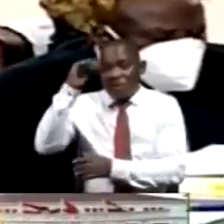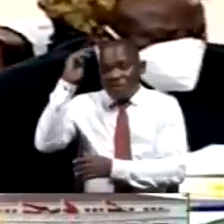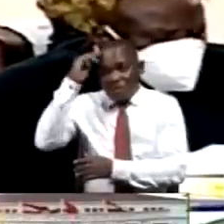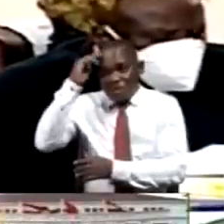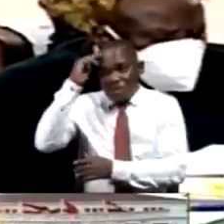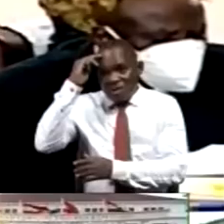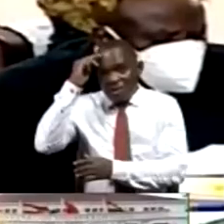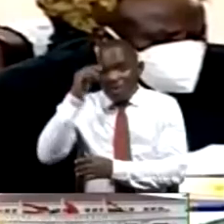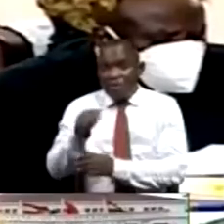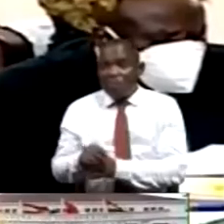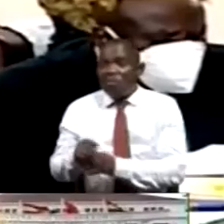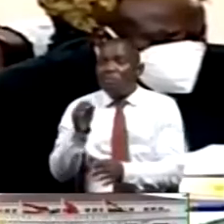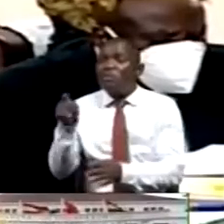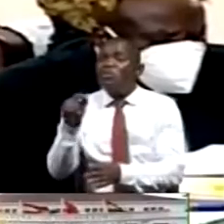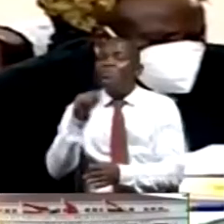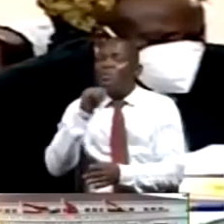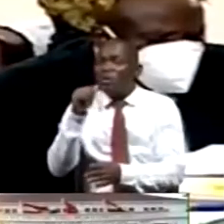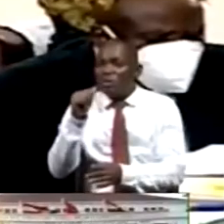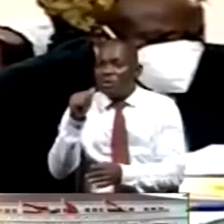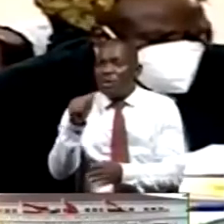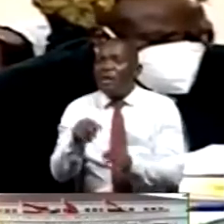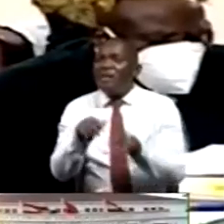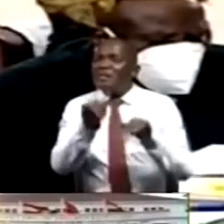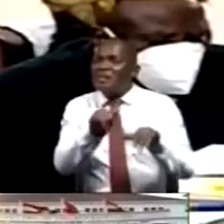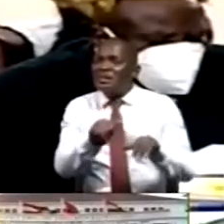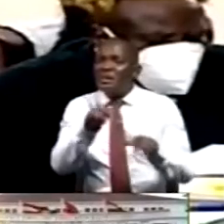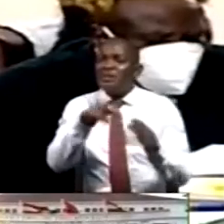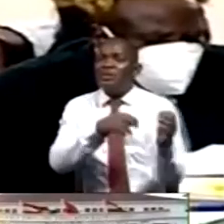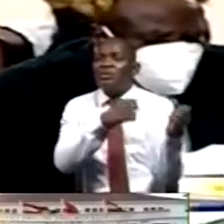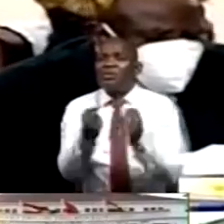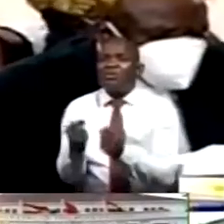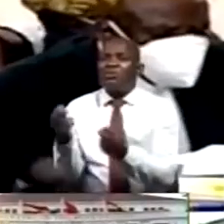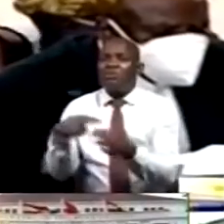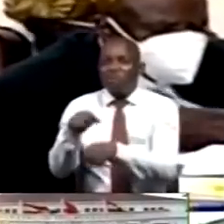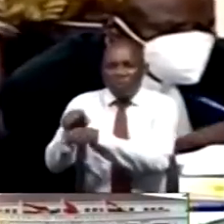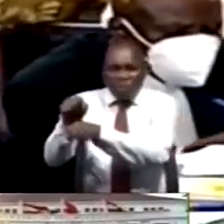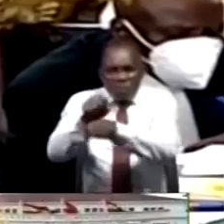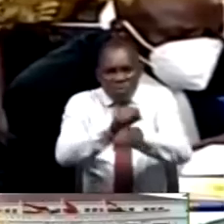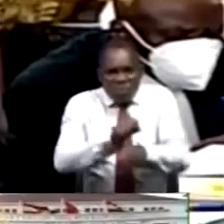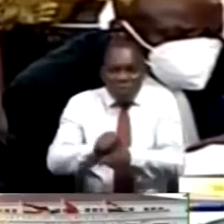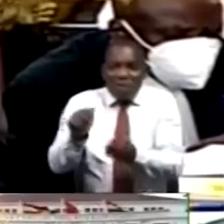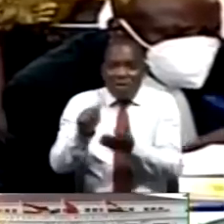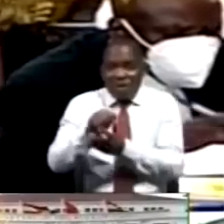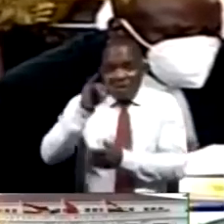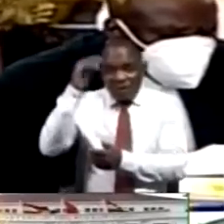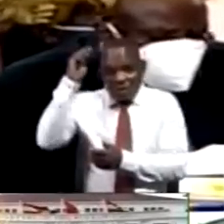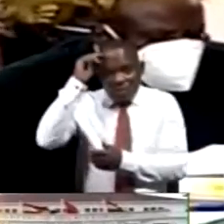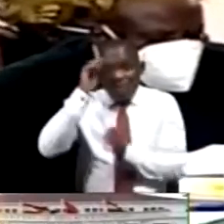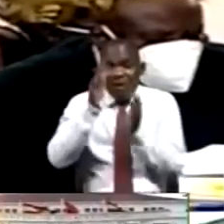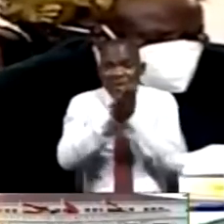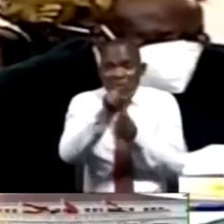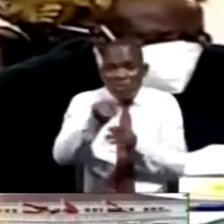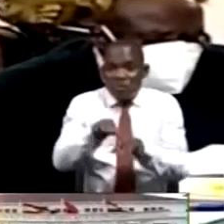room, should you not have stayed in the strong room to do the work that he assigned you